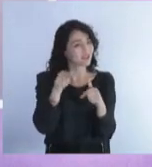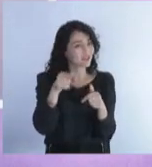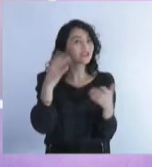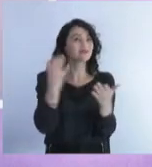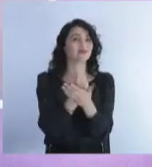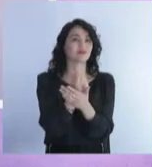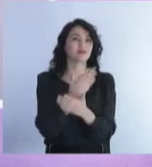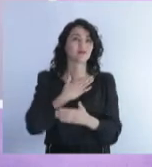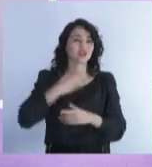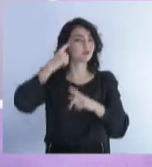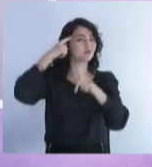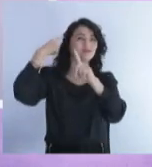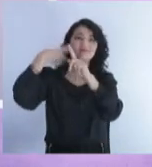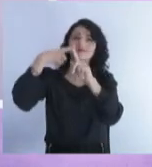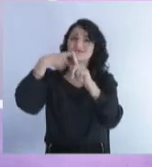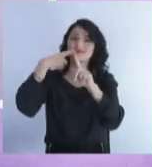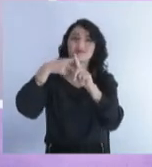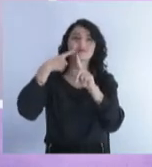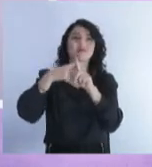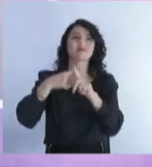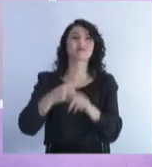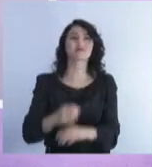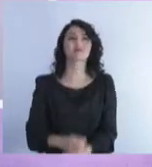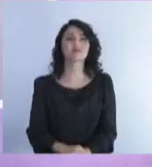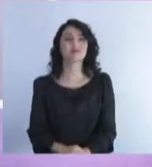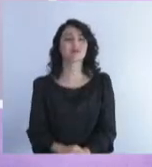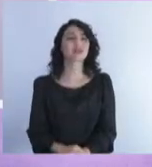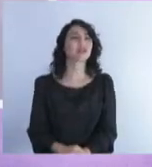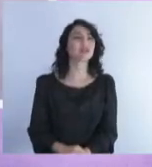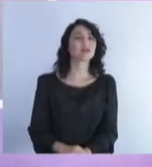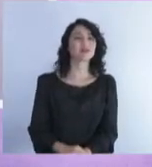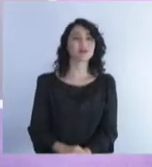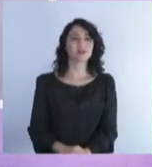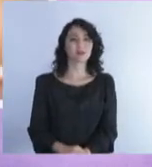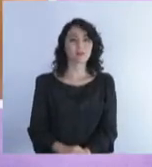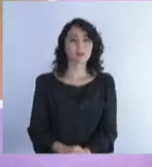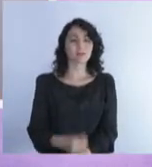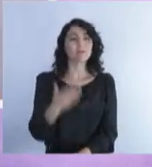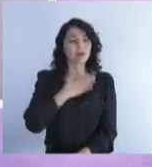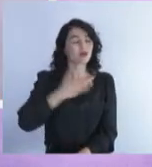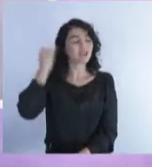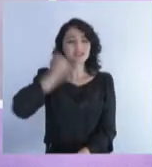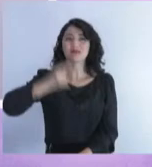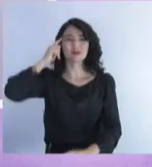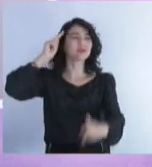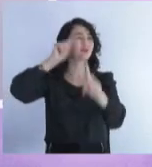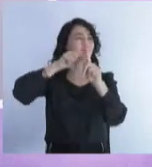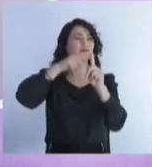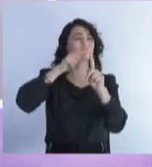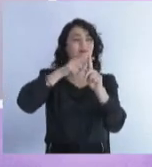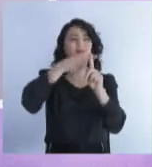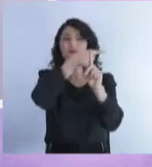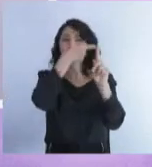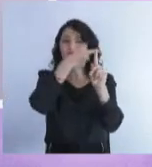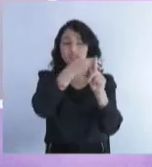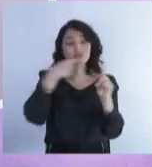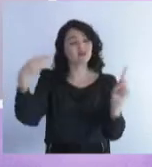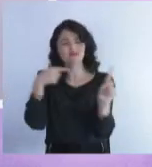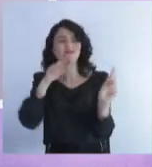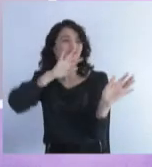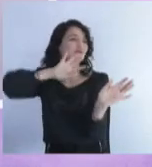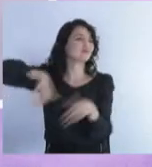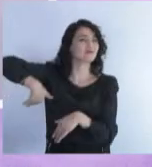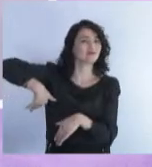My optimism, which I have to say is something that I tend to go for rather than